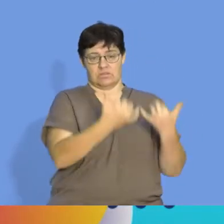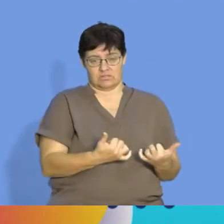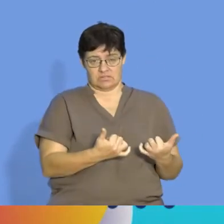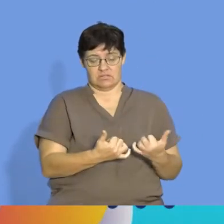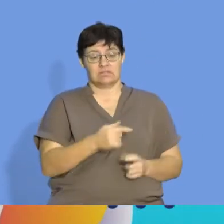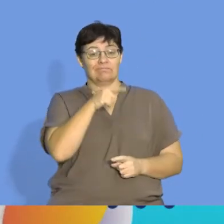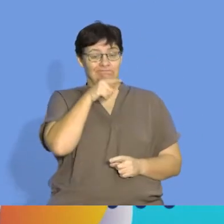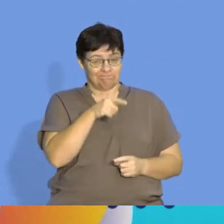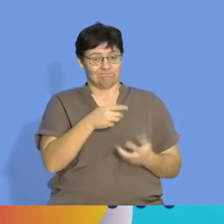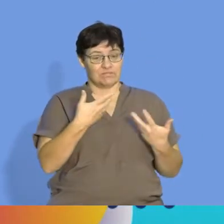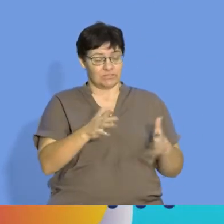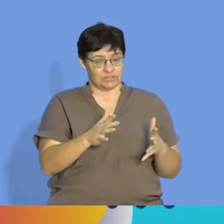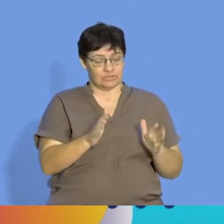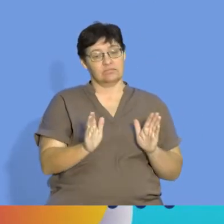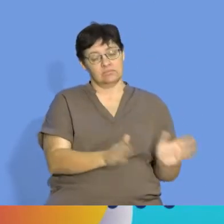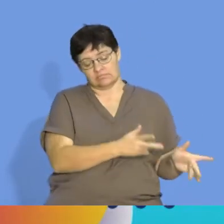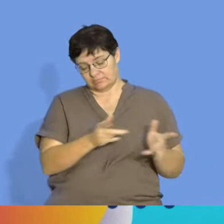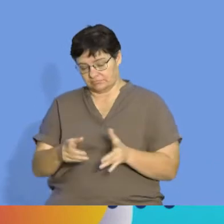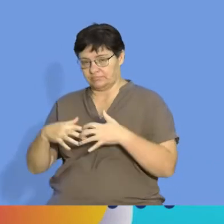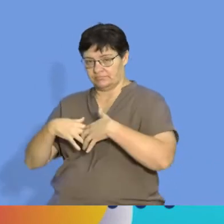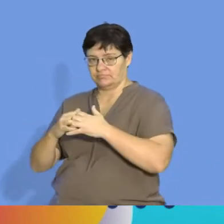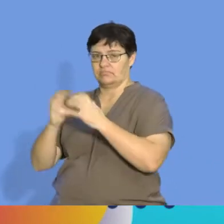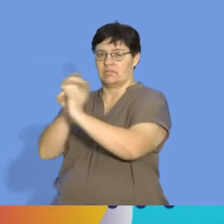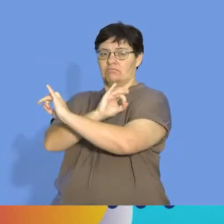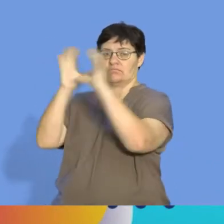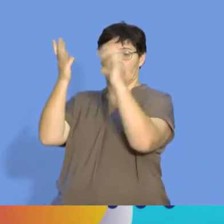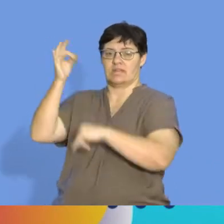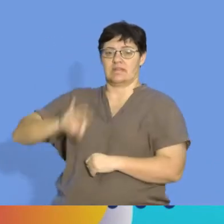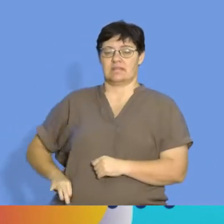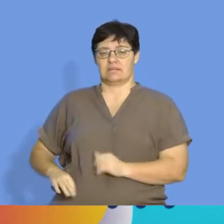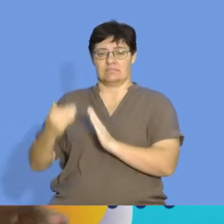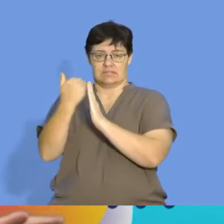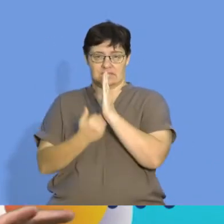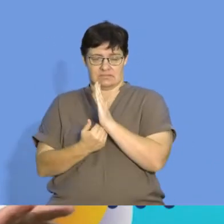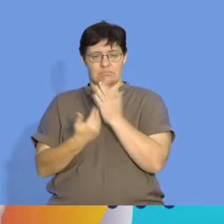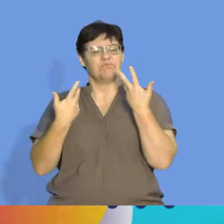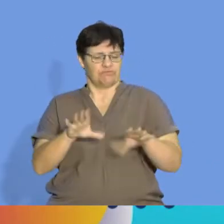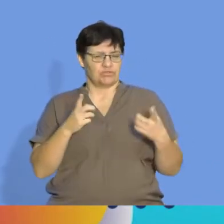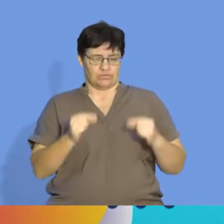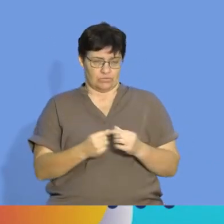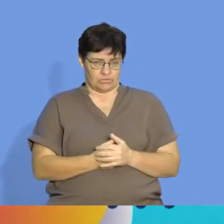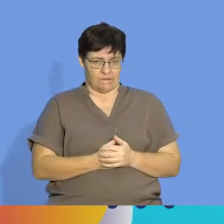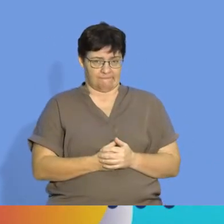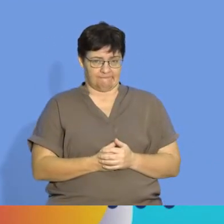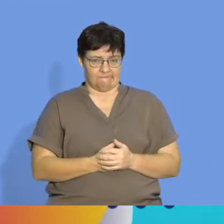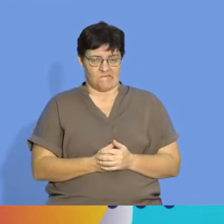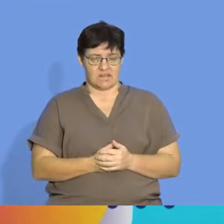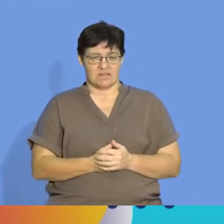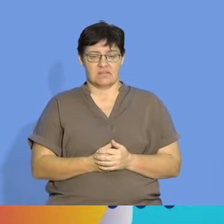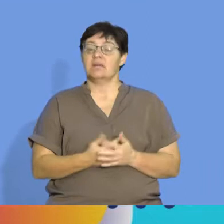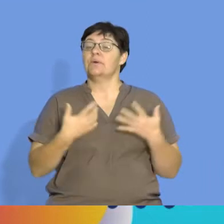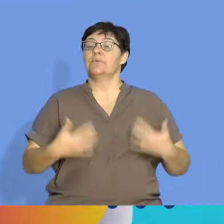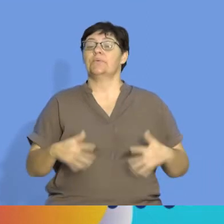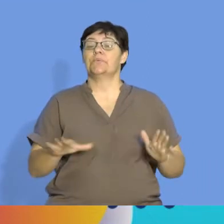you are expected to draw up a projected income statement, which we've done already. And more important,